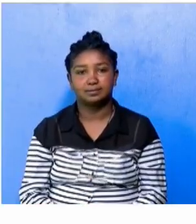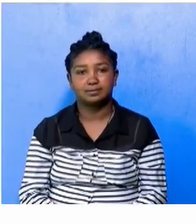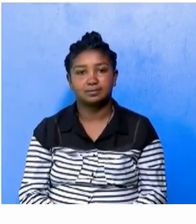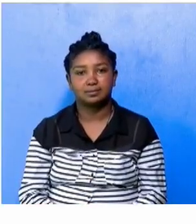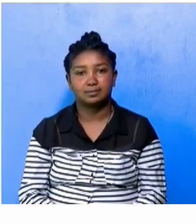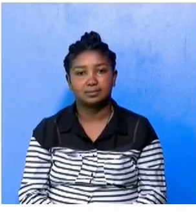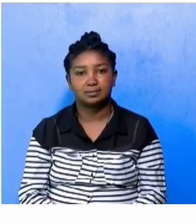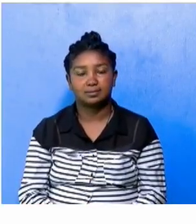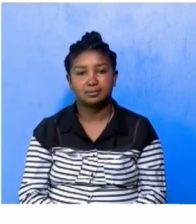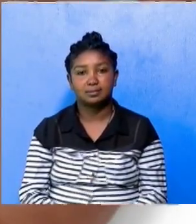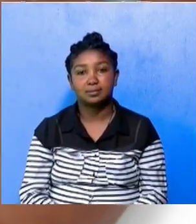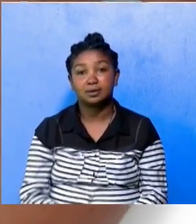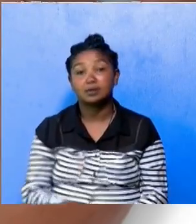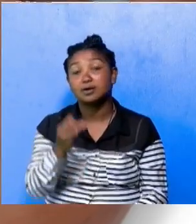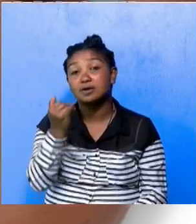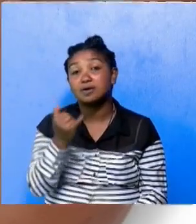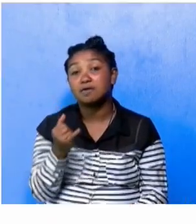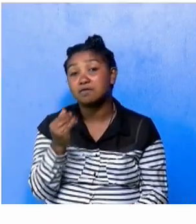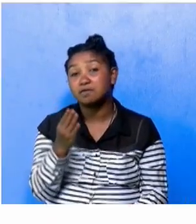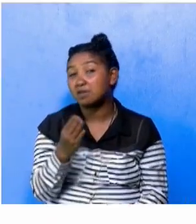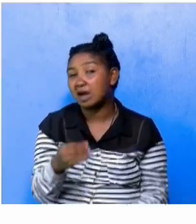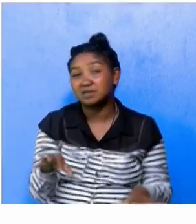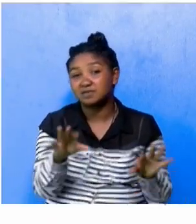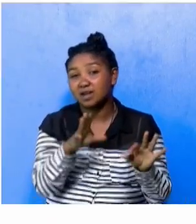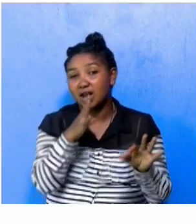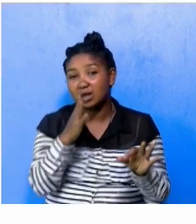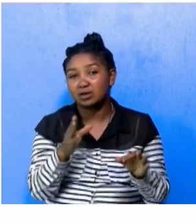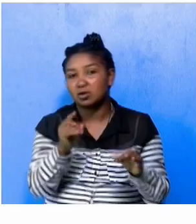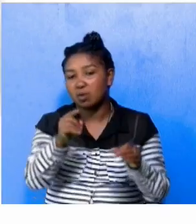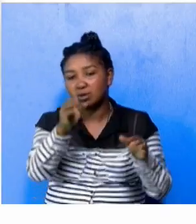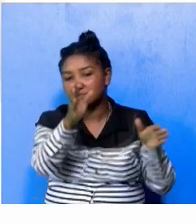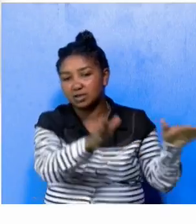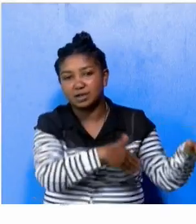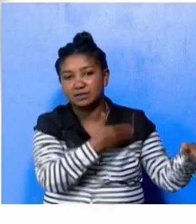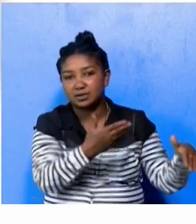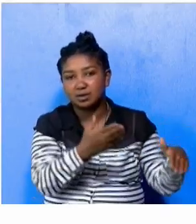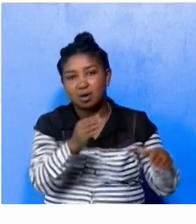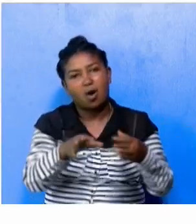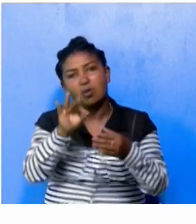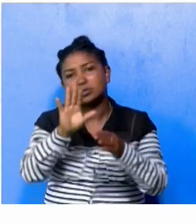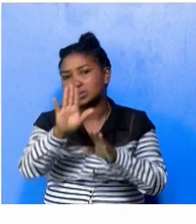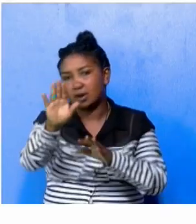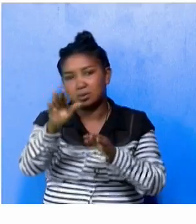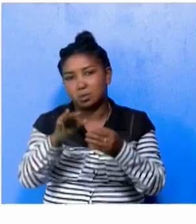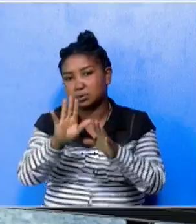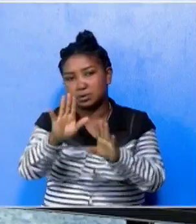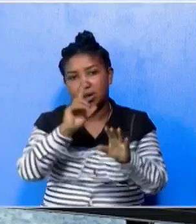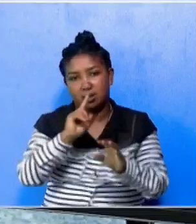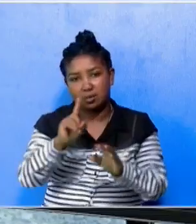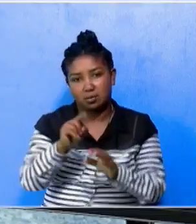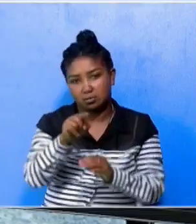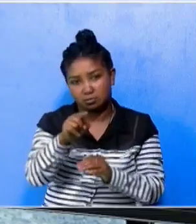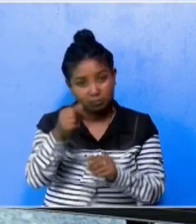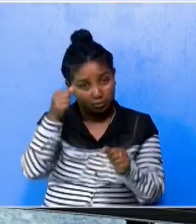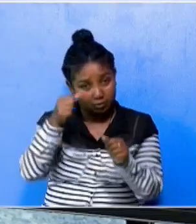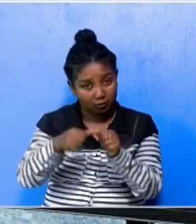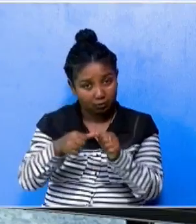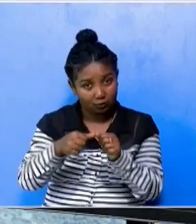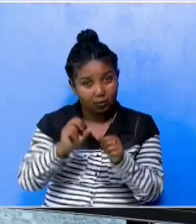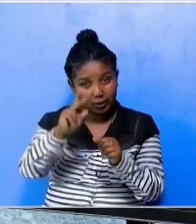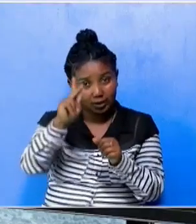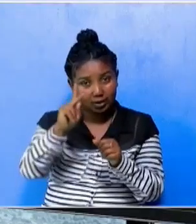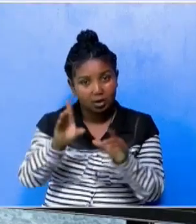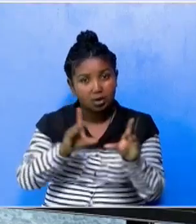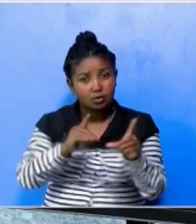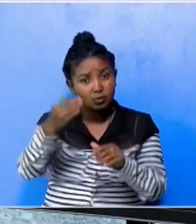By my brother. If not necessary, you can leave it. This one's optional, by the way. Bear your mind.